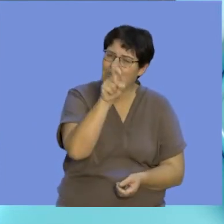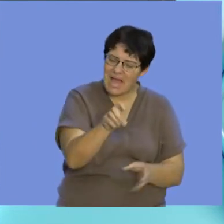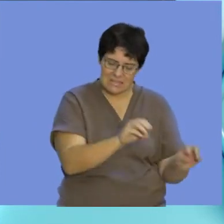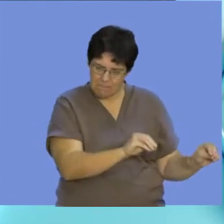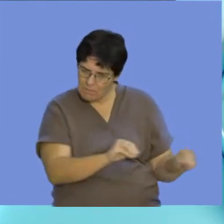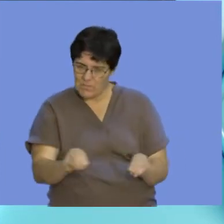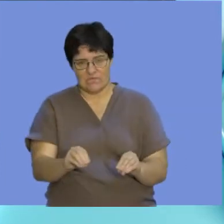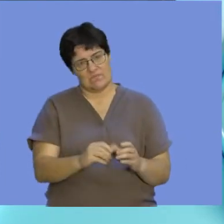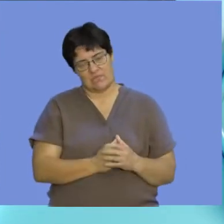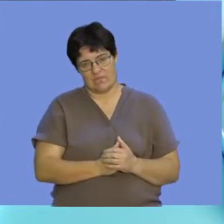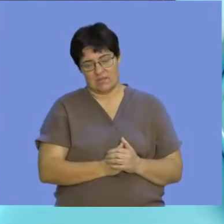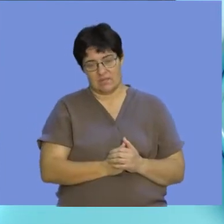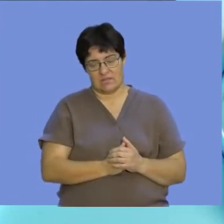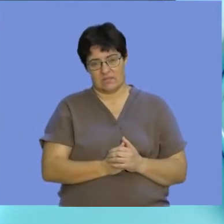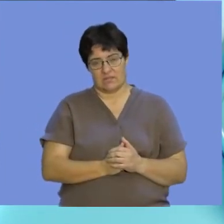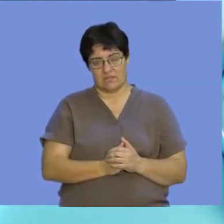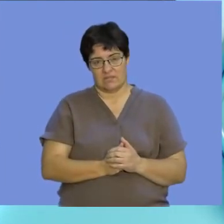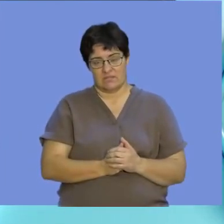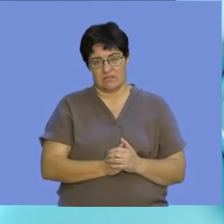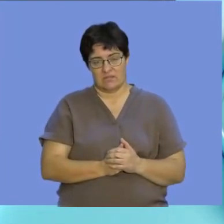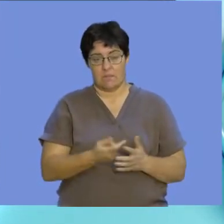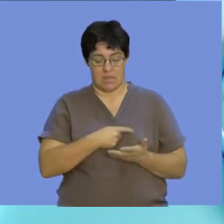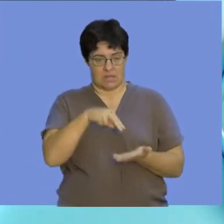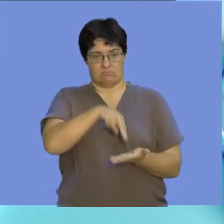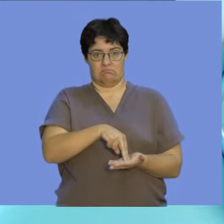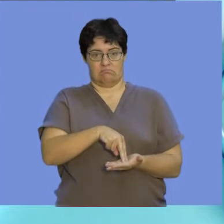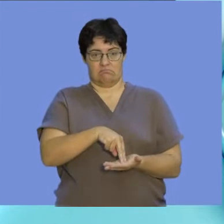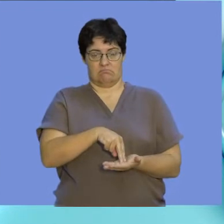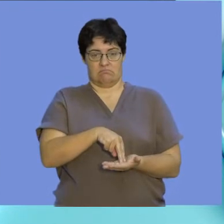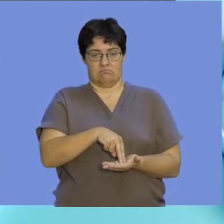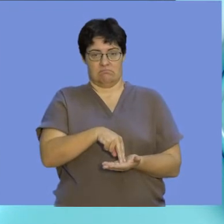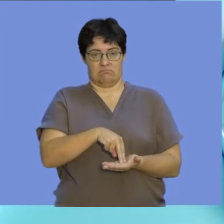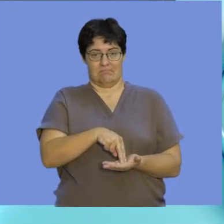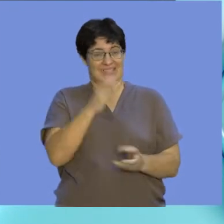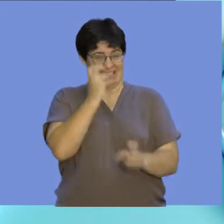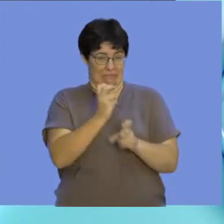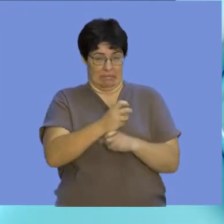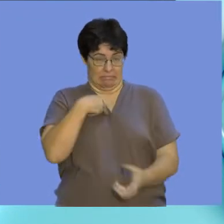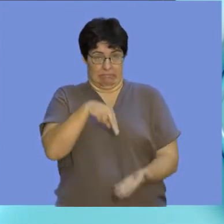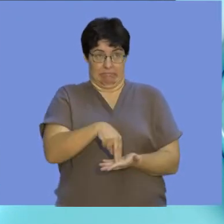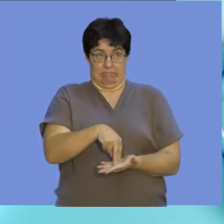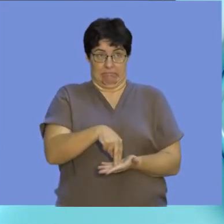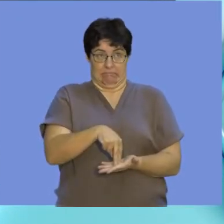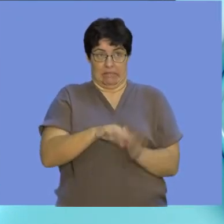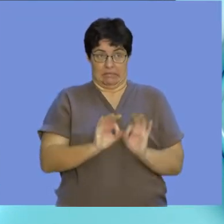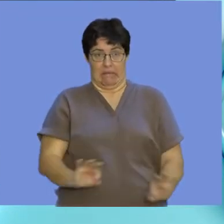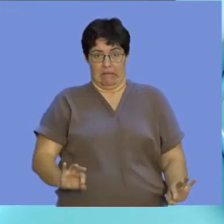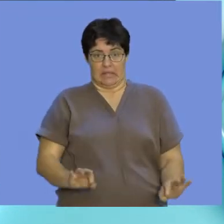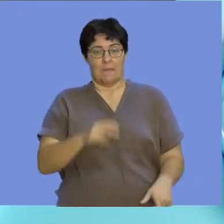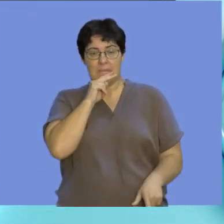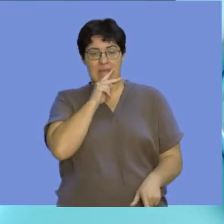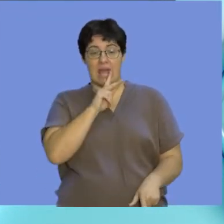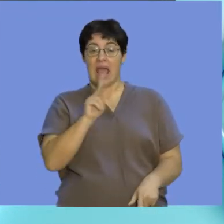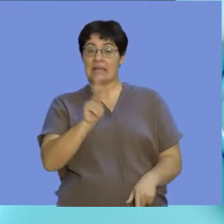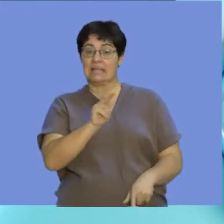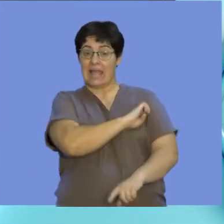moving. So if I stand really still, which is very difficult for me, I don't have kinetic energy